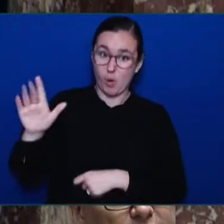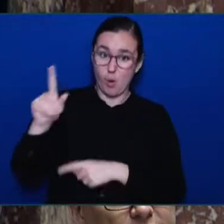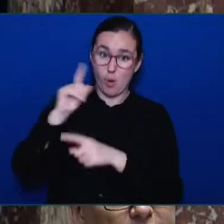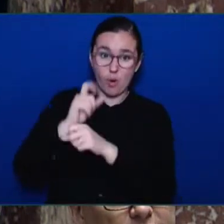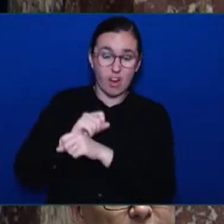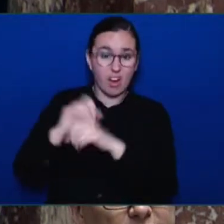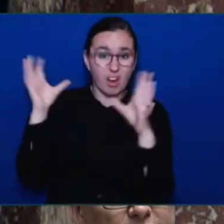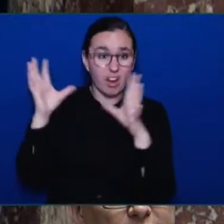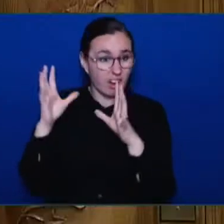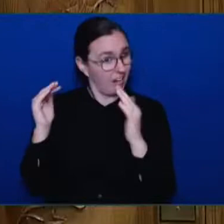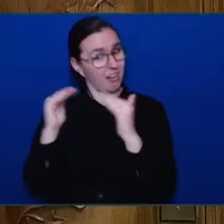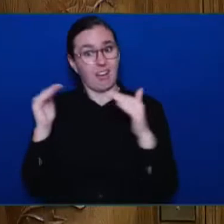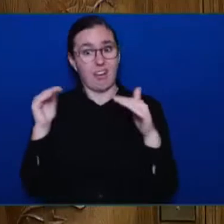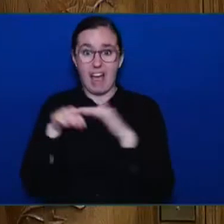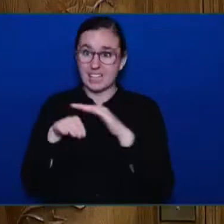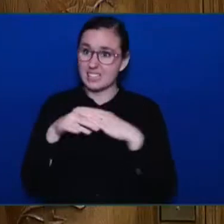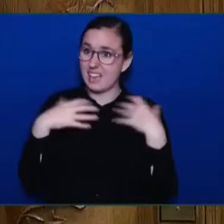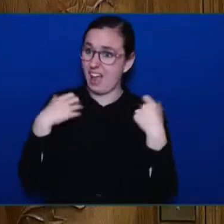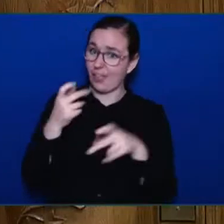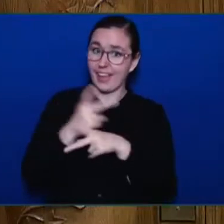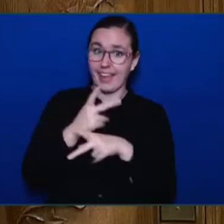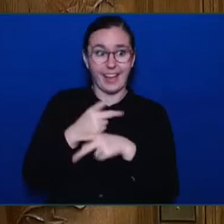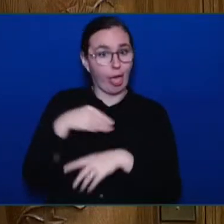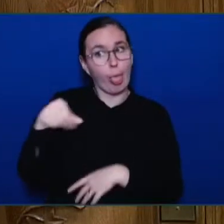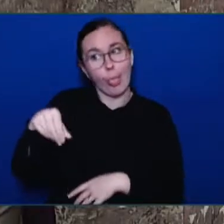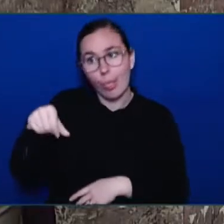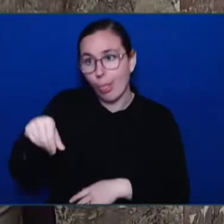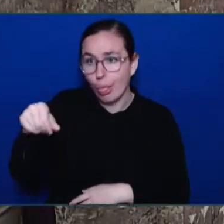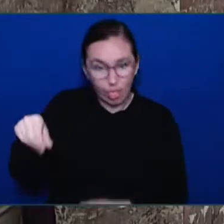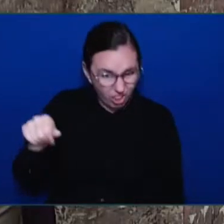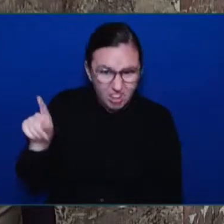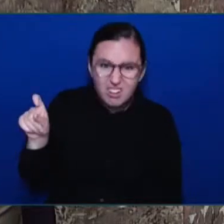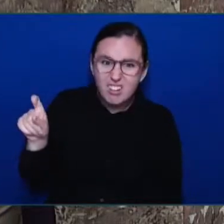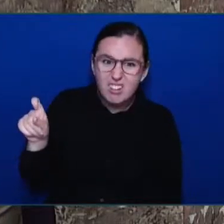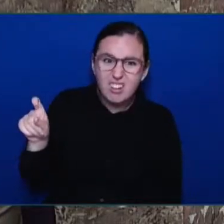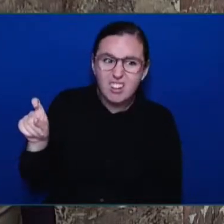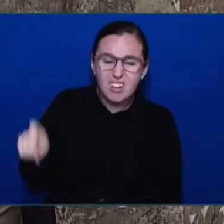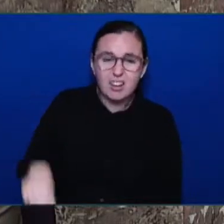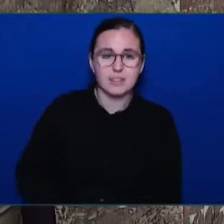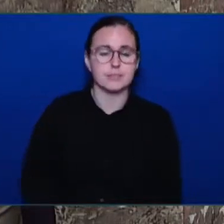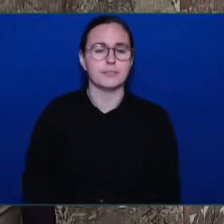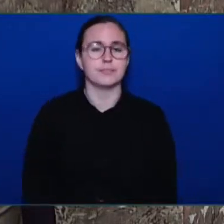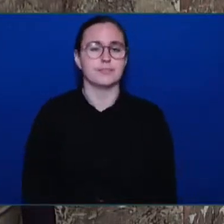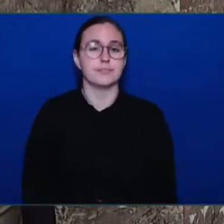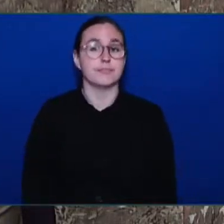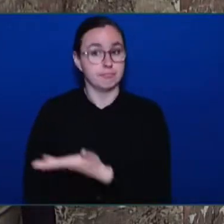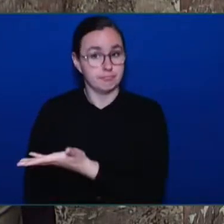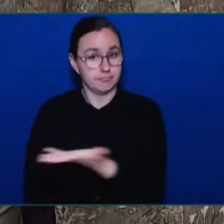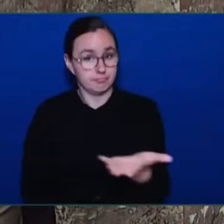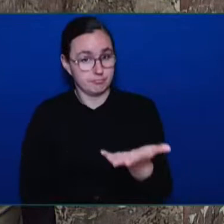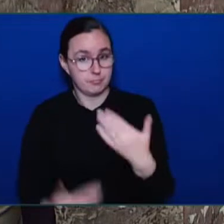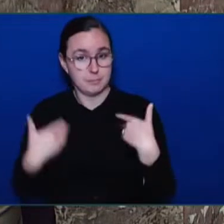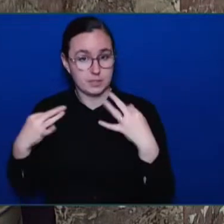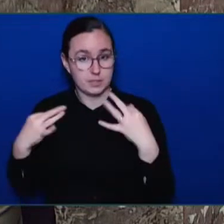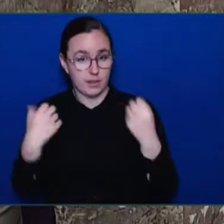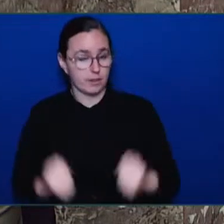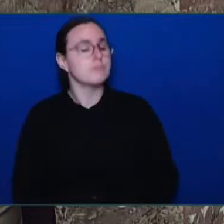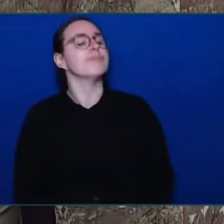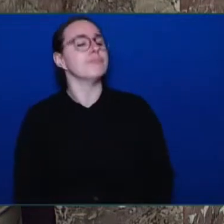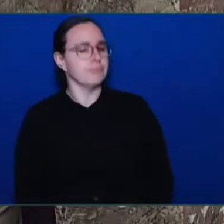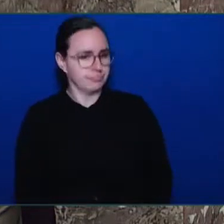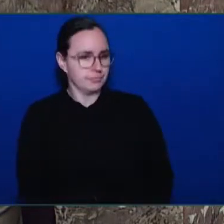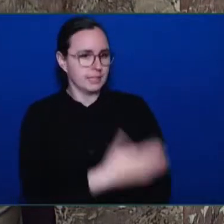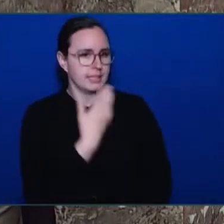BC? Minister of Health. Thank you very much, Honourable Chair. Honourable Chair, we are,